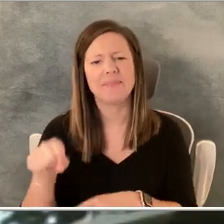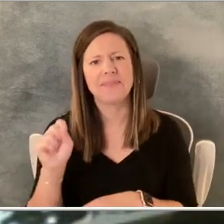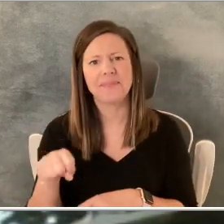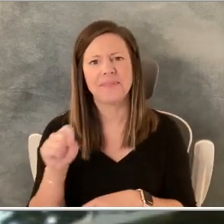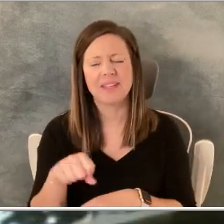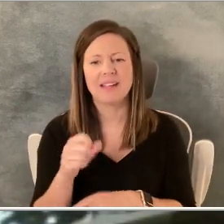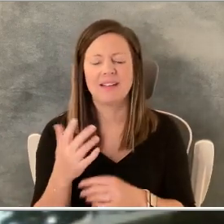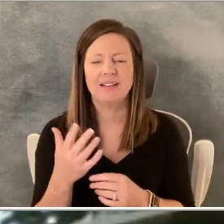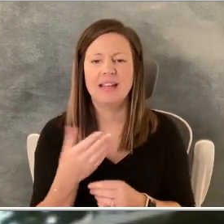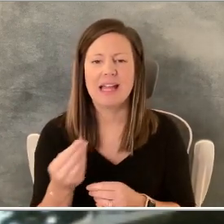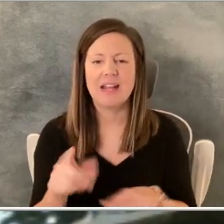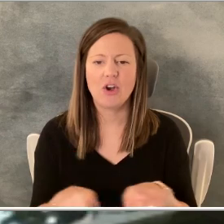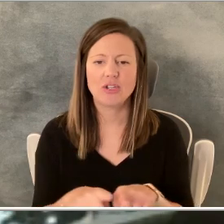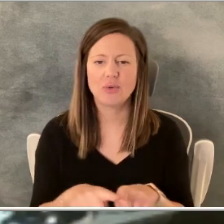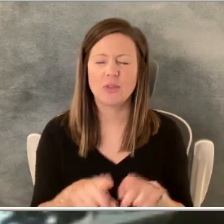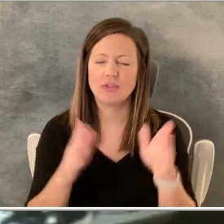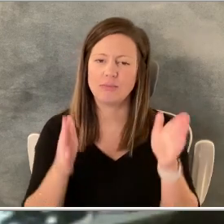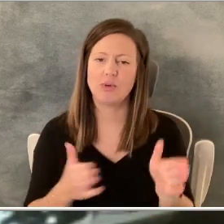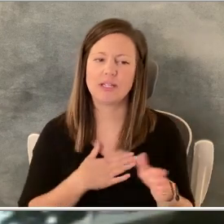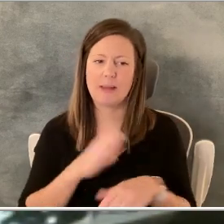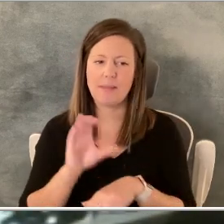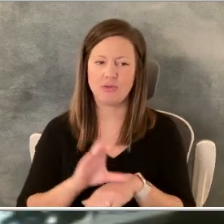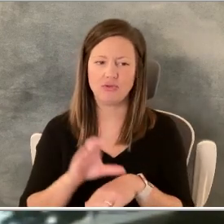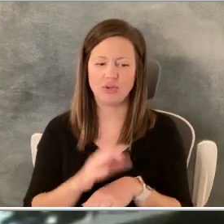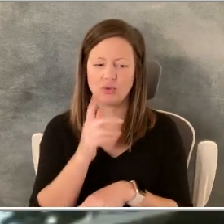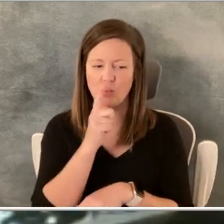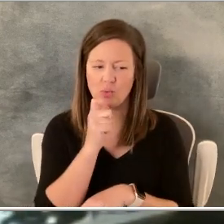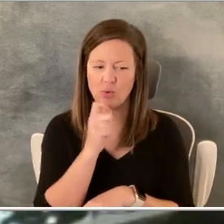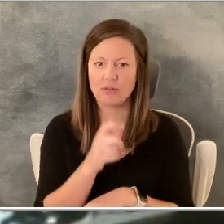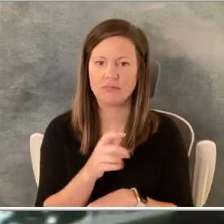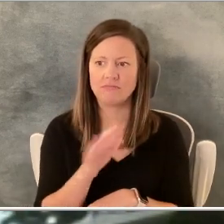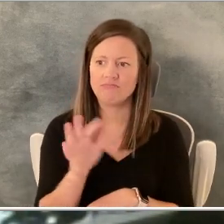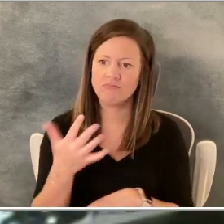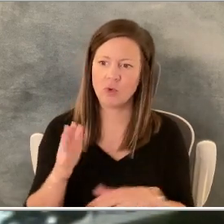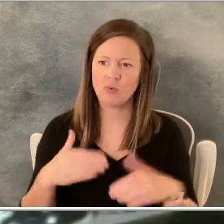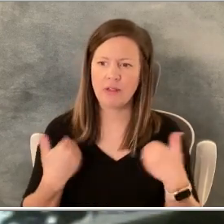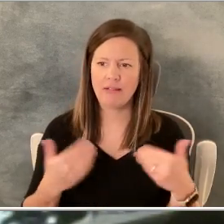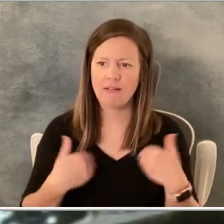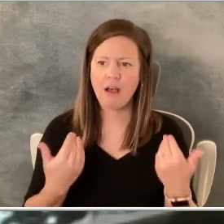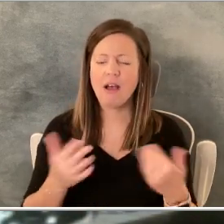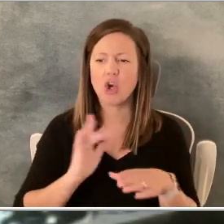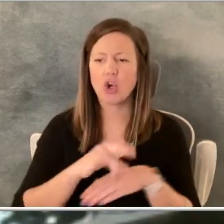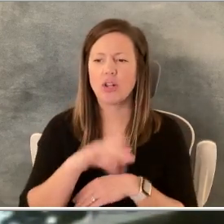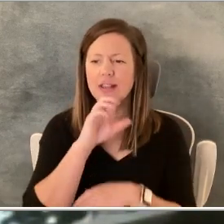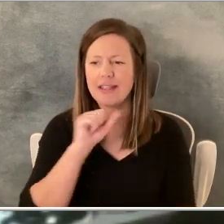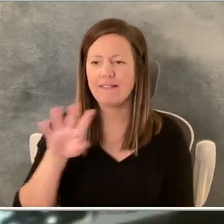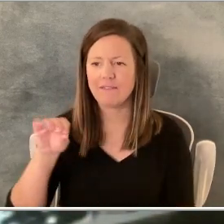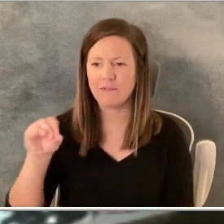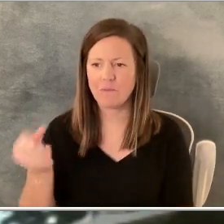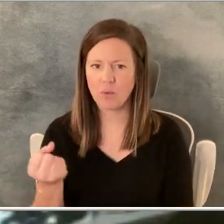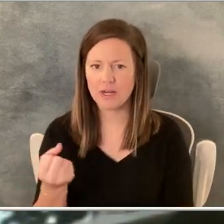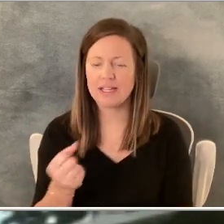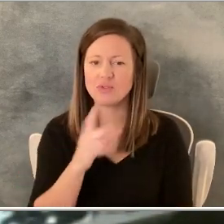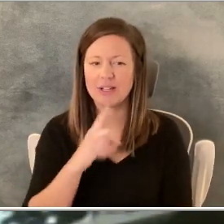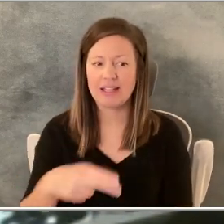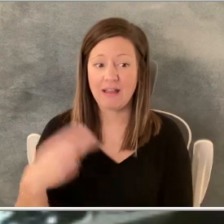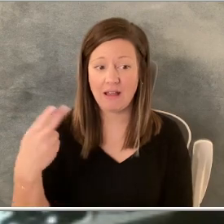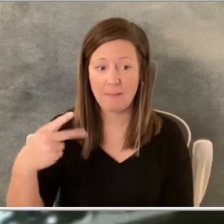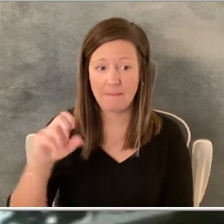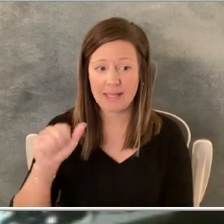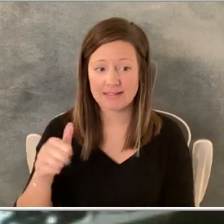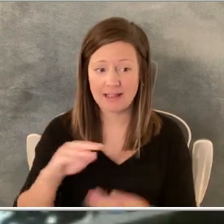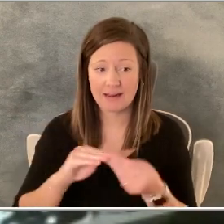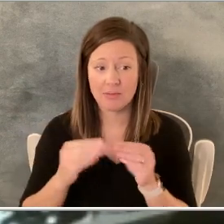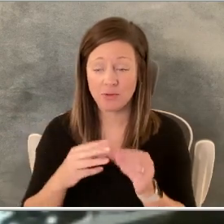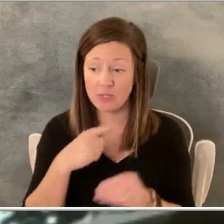there's a person at my church who's relatively young, in his early 40s, who has kind of a high PSA number. So I've told